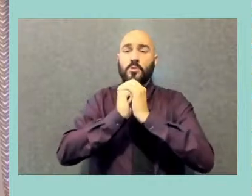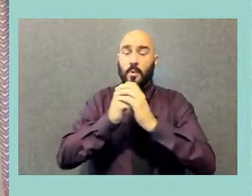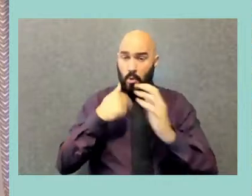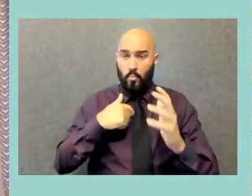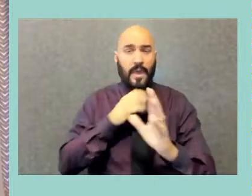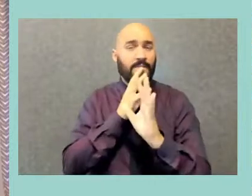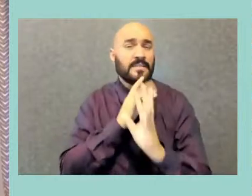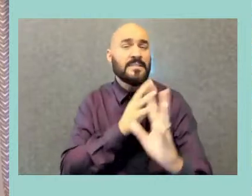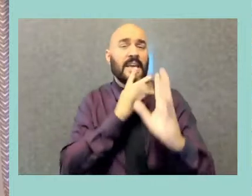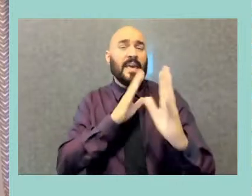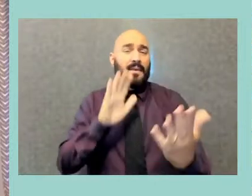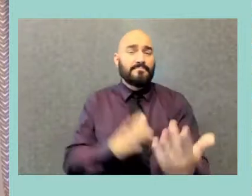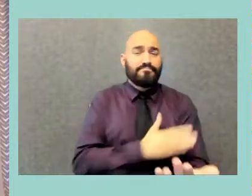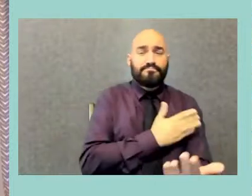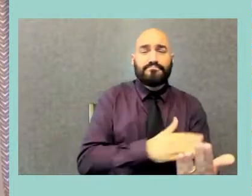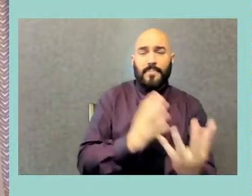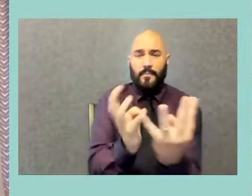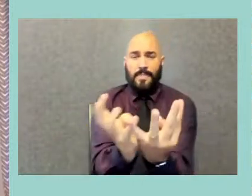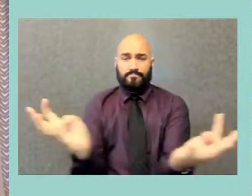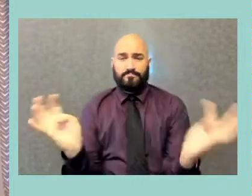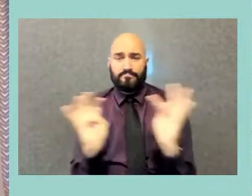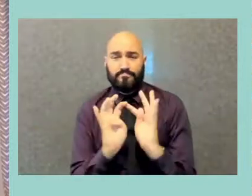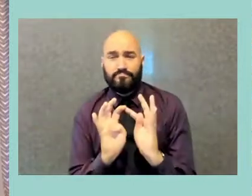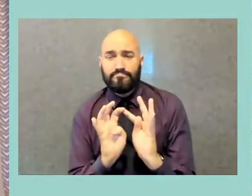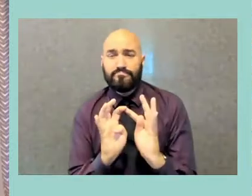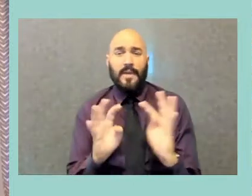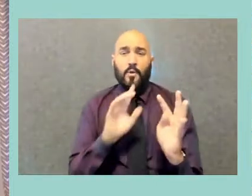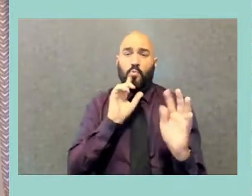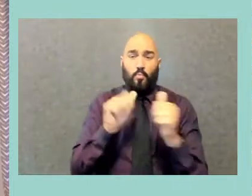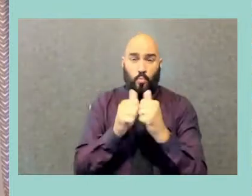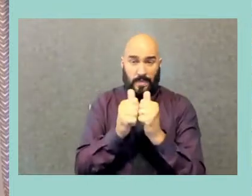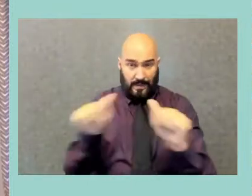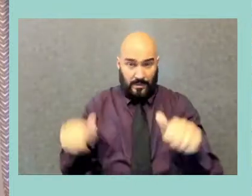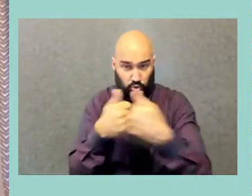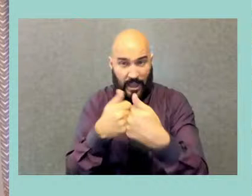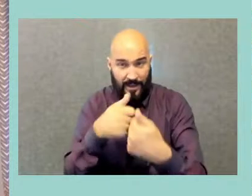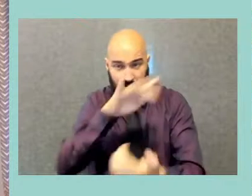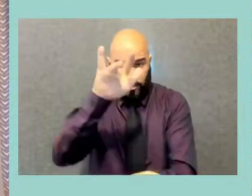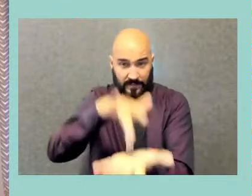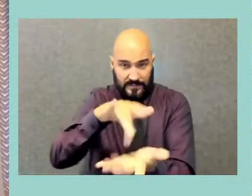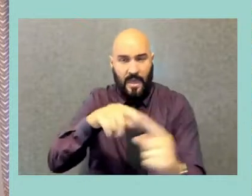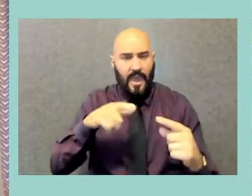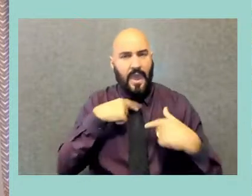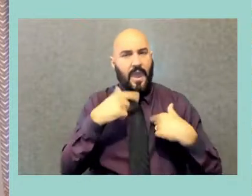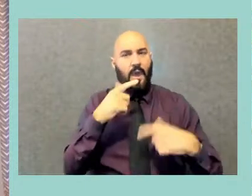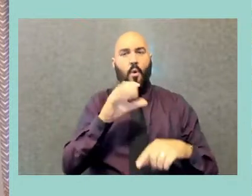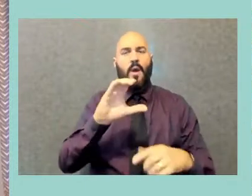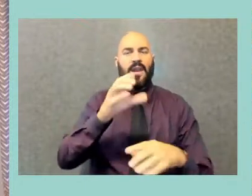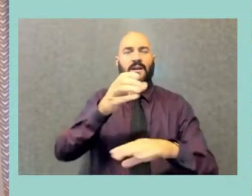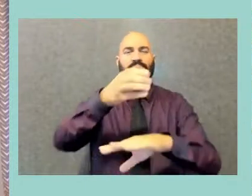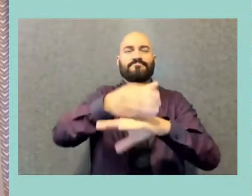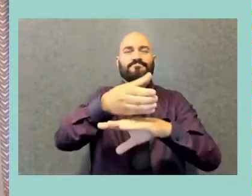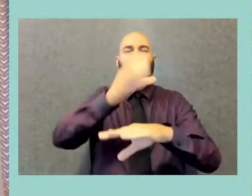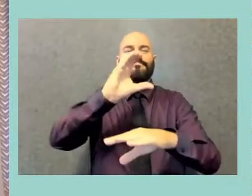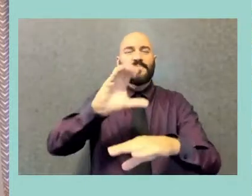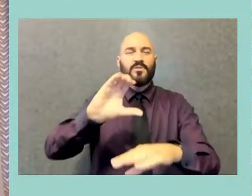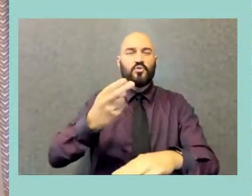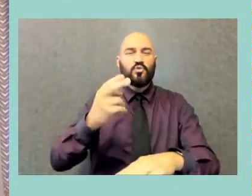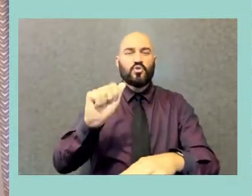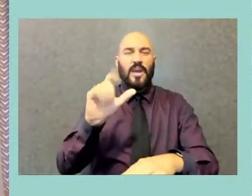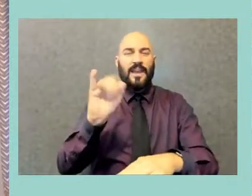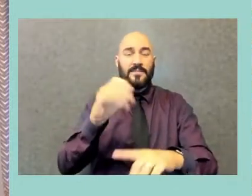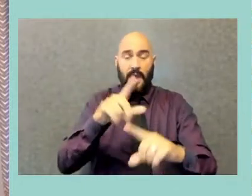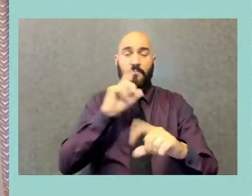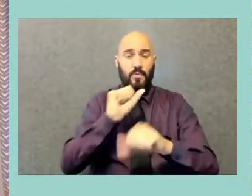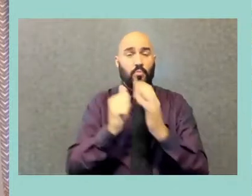center, and we worship together. This was my first time being at a youth-led worship, but the con leaders had given us a